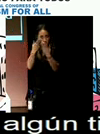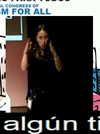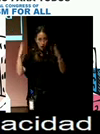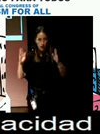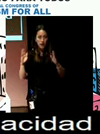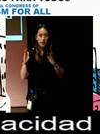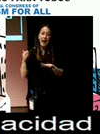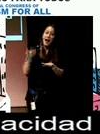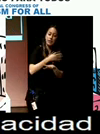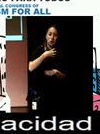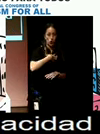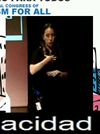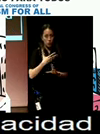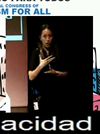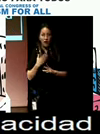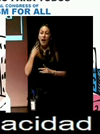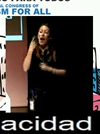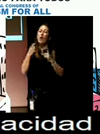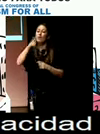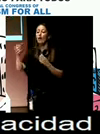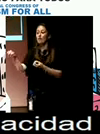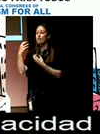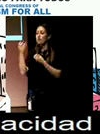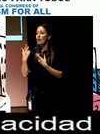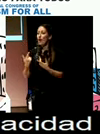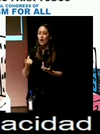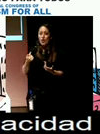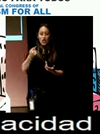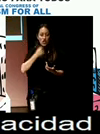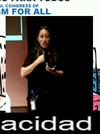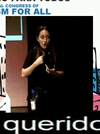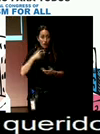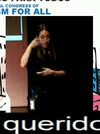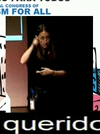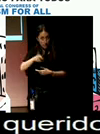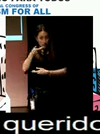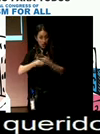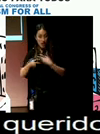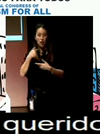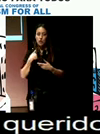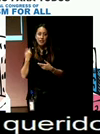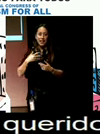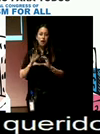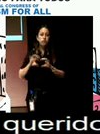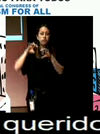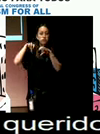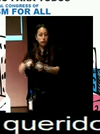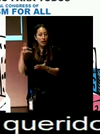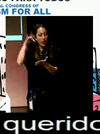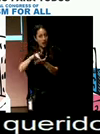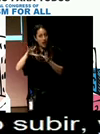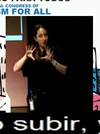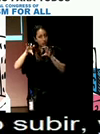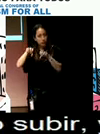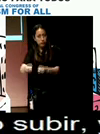2008, they couldn't because it wasn't accessible. And many people have given up trying to do it.